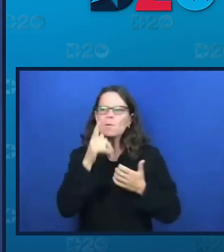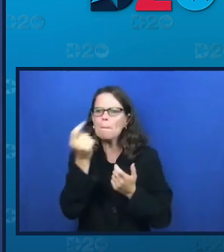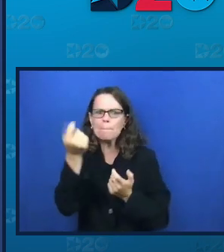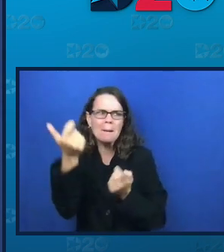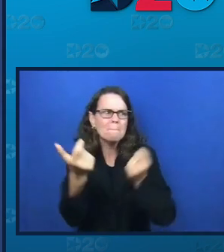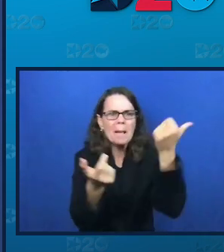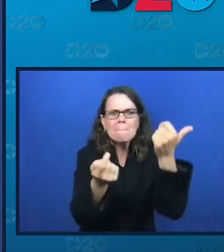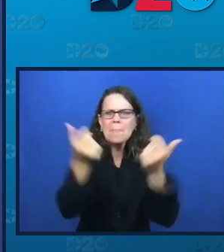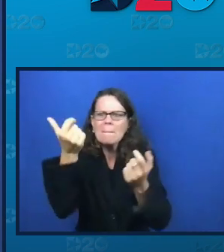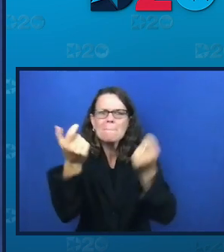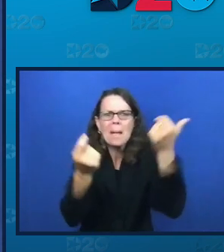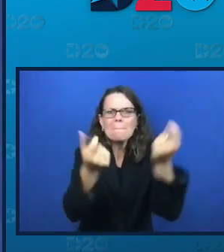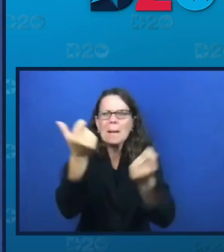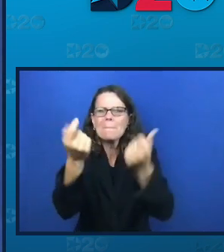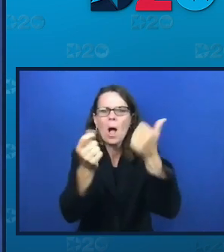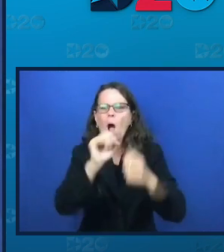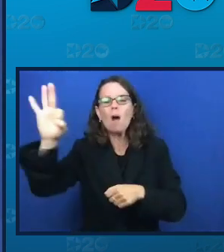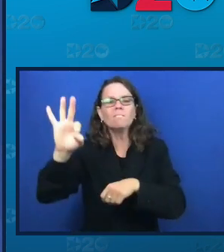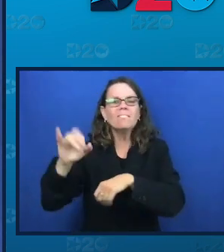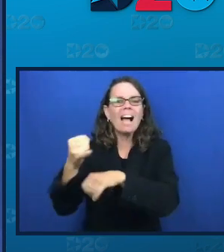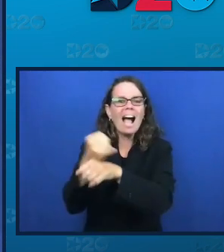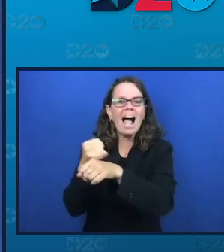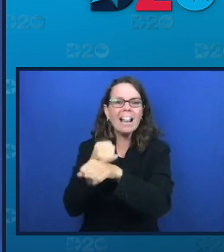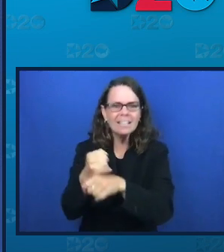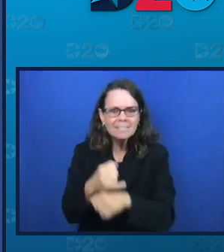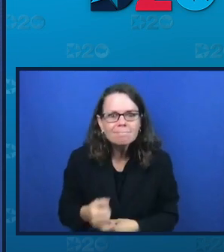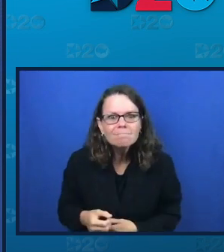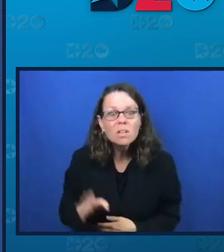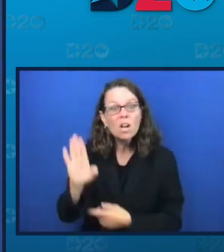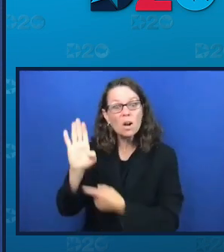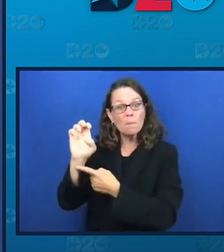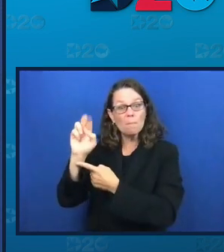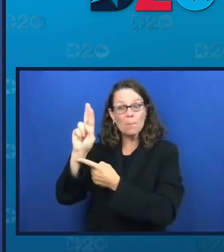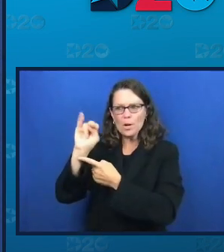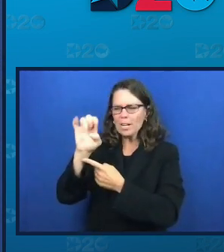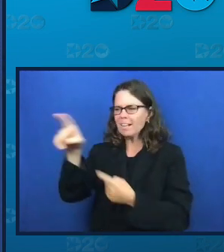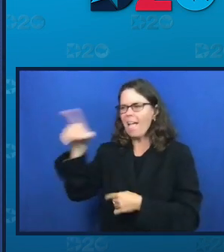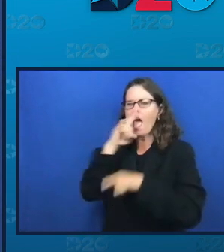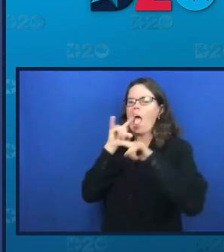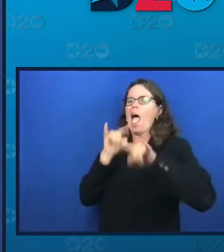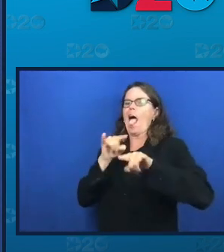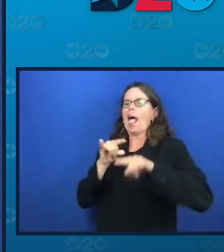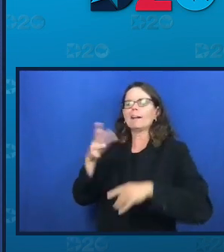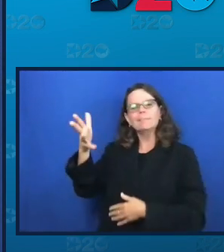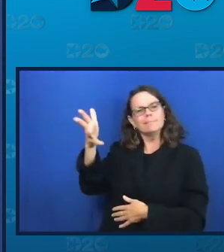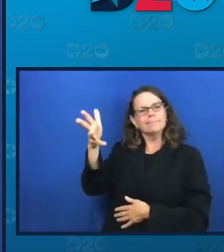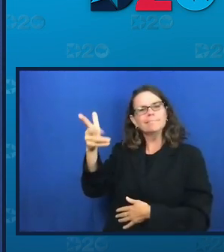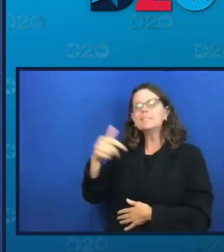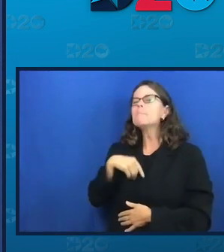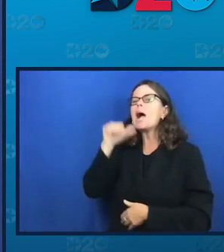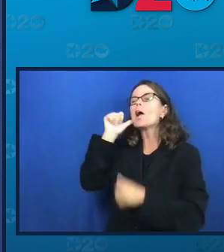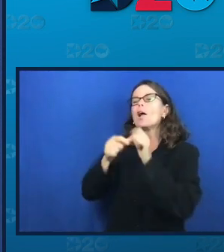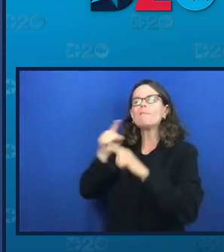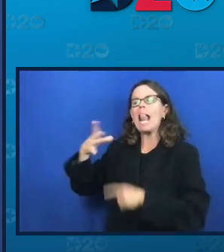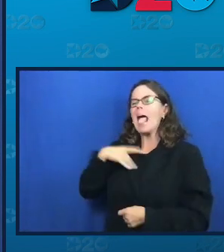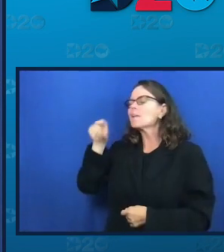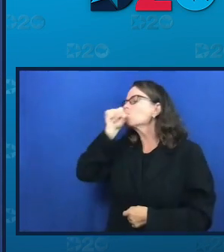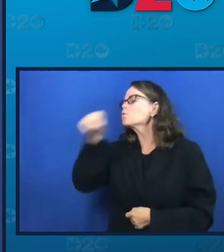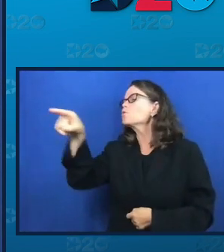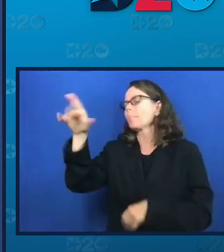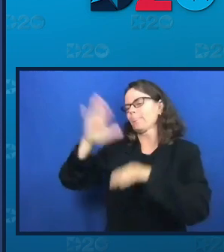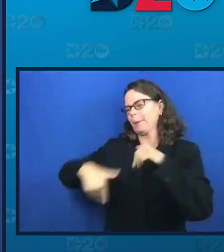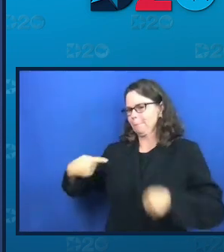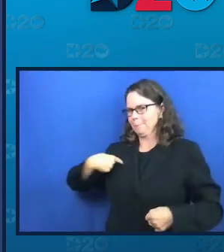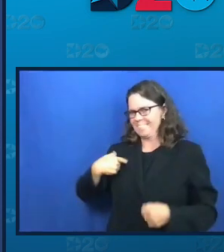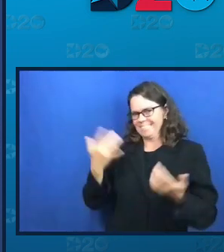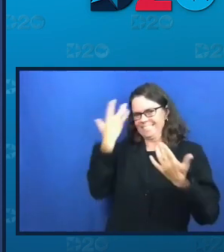Bernie, don't you laugh, because I got questions for you, like, why does my girlfriend like you more than she likes me? But let's move on. Because she's smarter than you, and that's